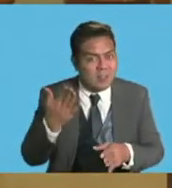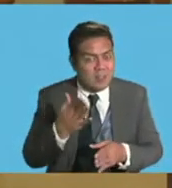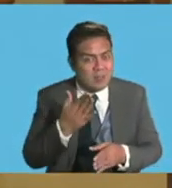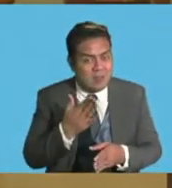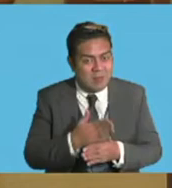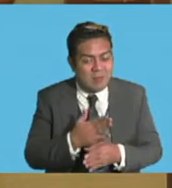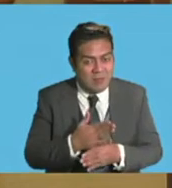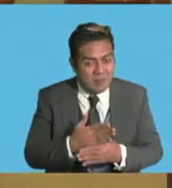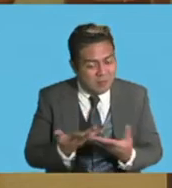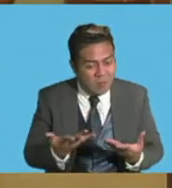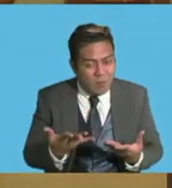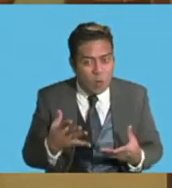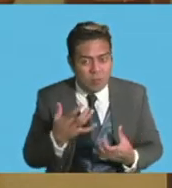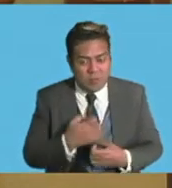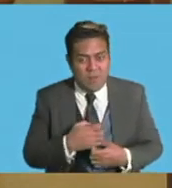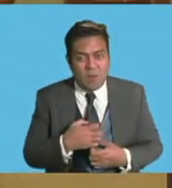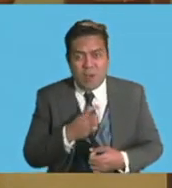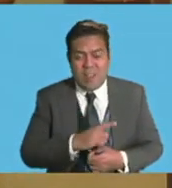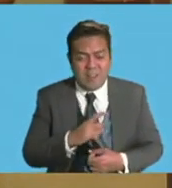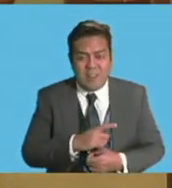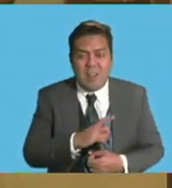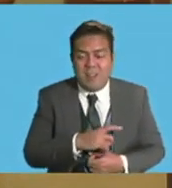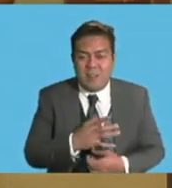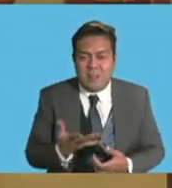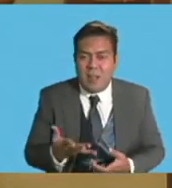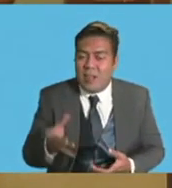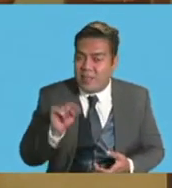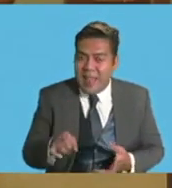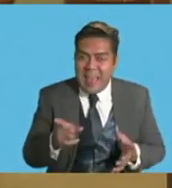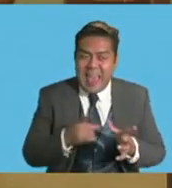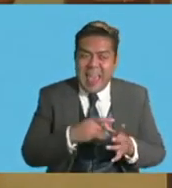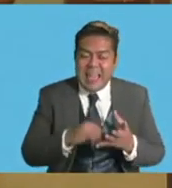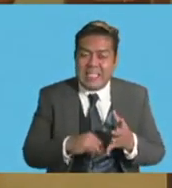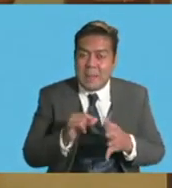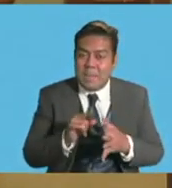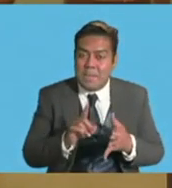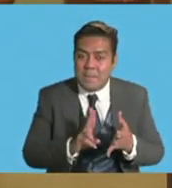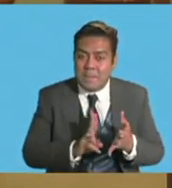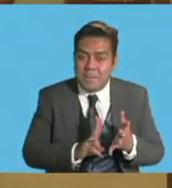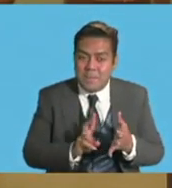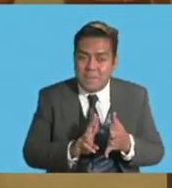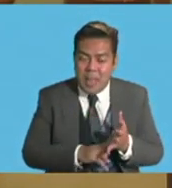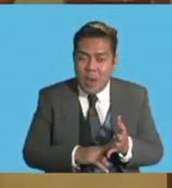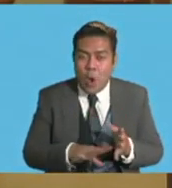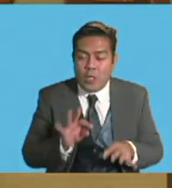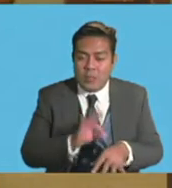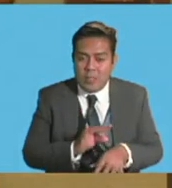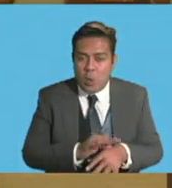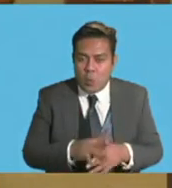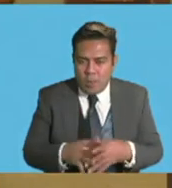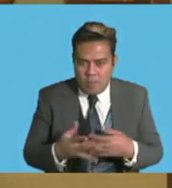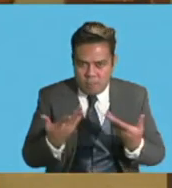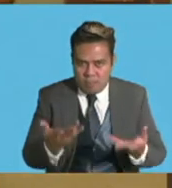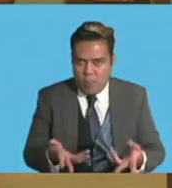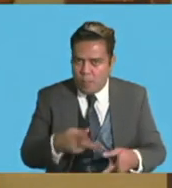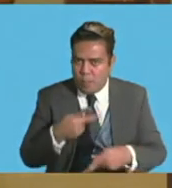treatments that are not yet available in Fiji. The Aspen Hospital, once fully operational, will provide procedures and